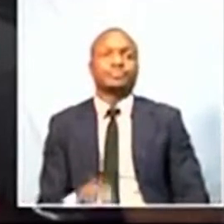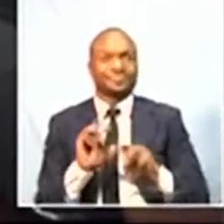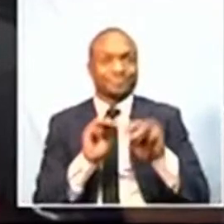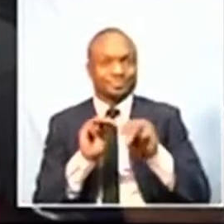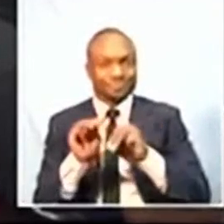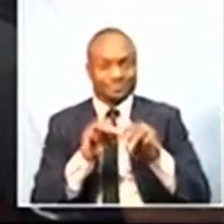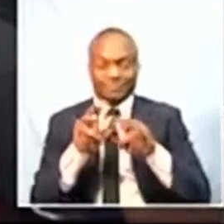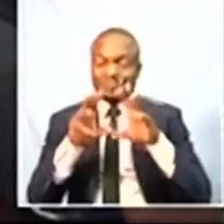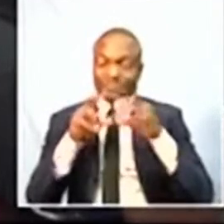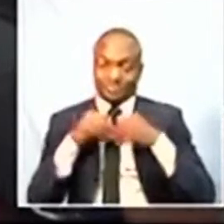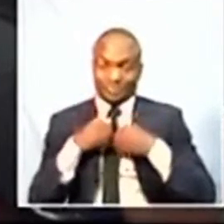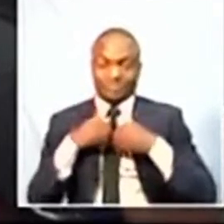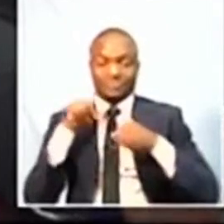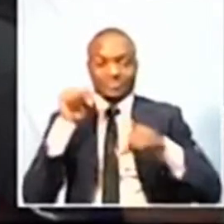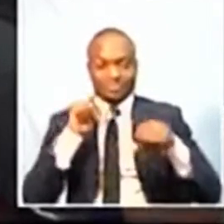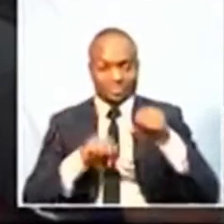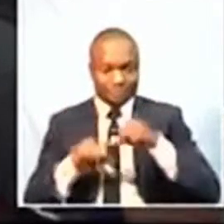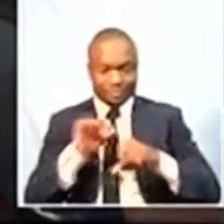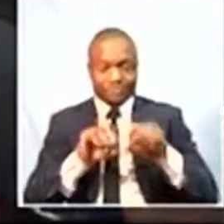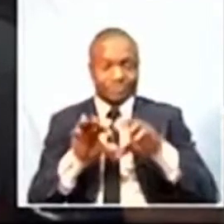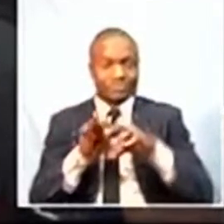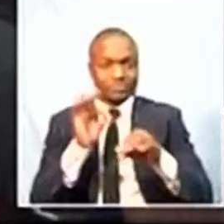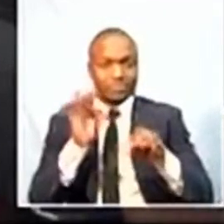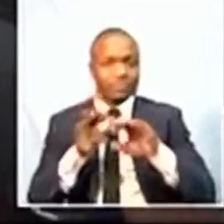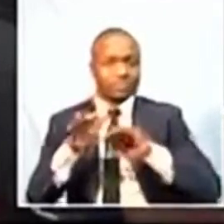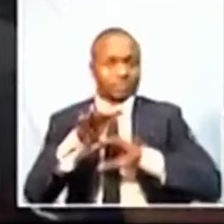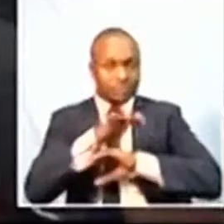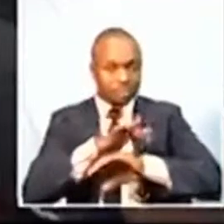management acknowledges the auditor's findings over